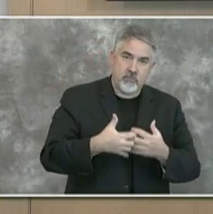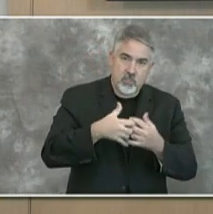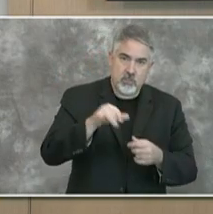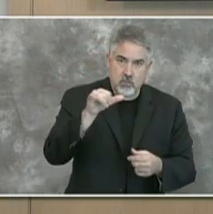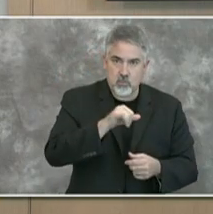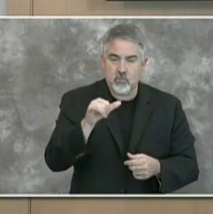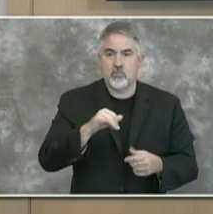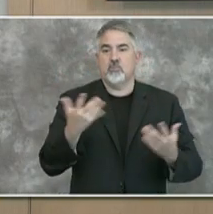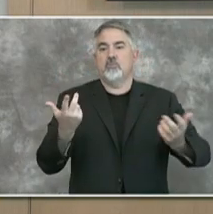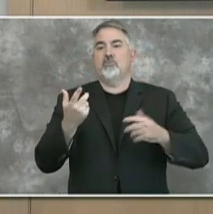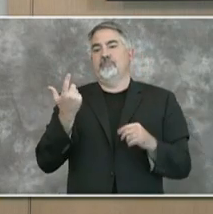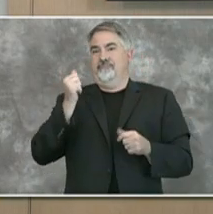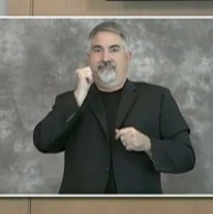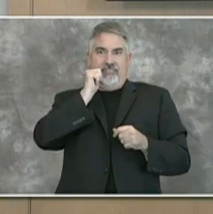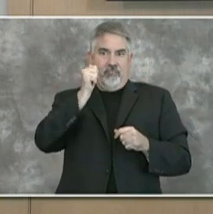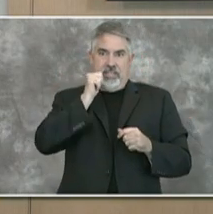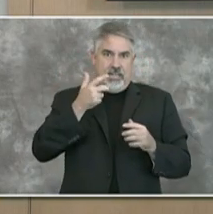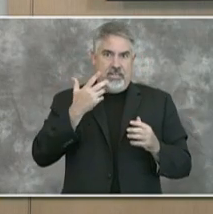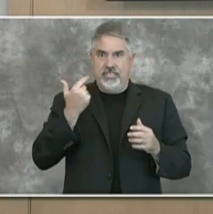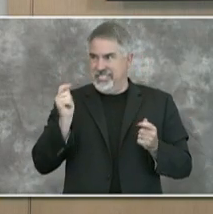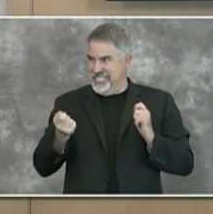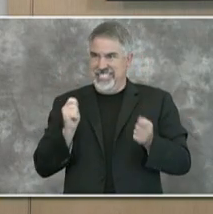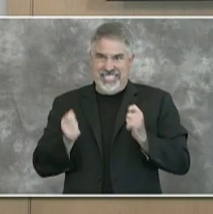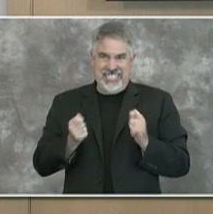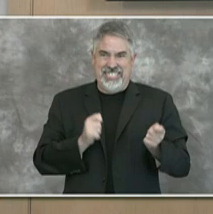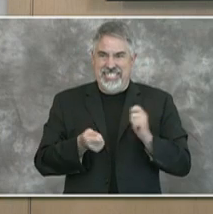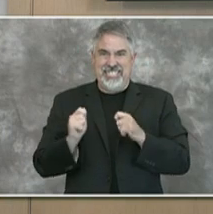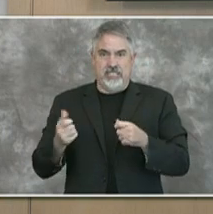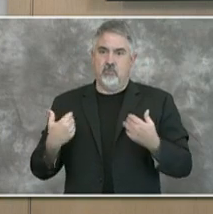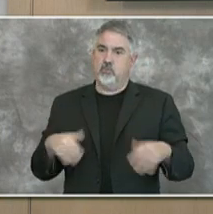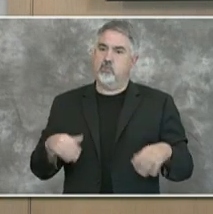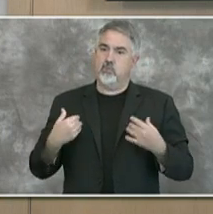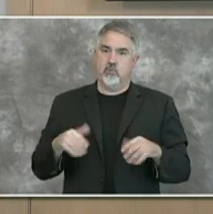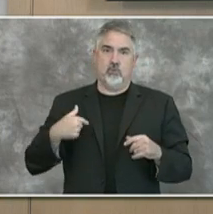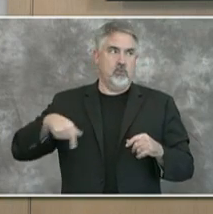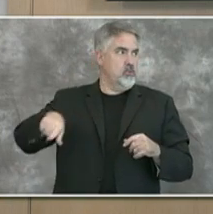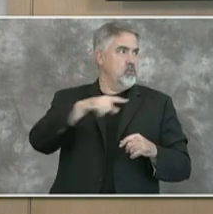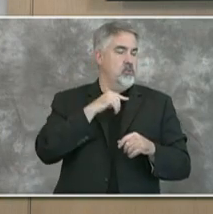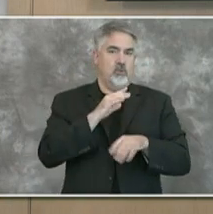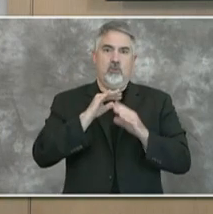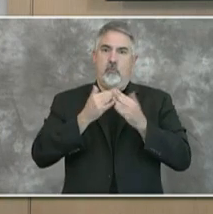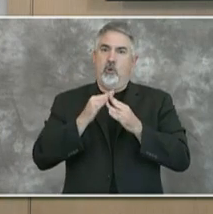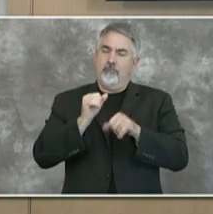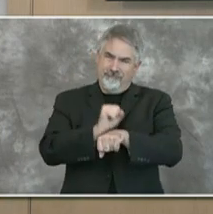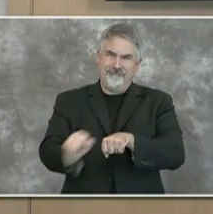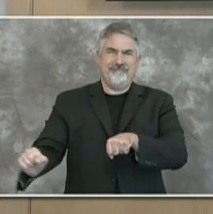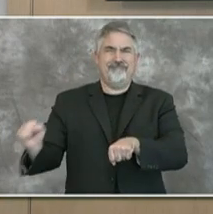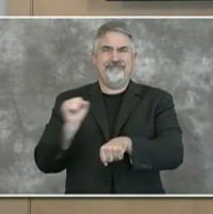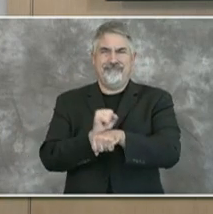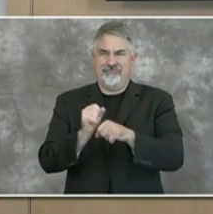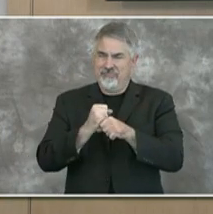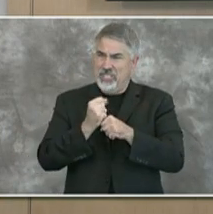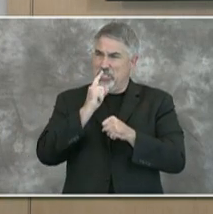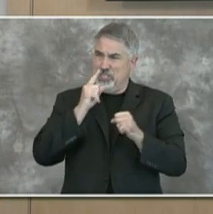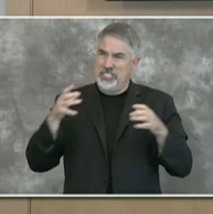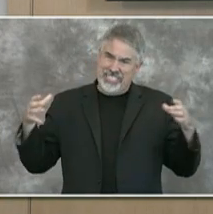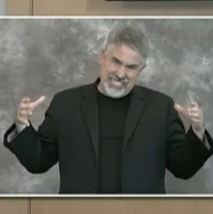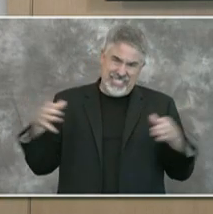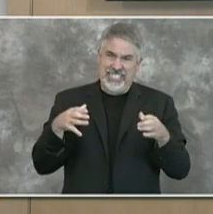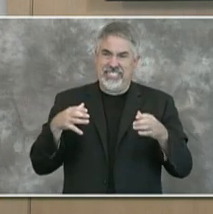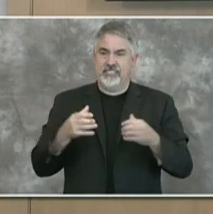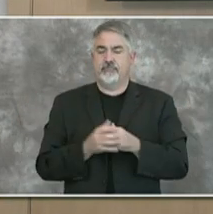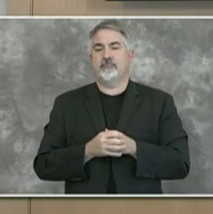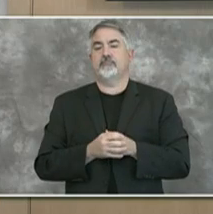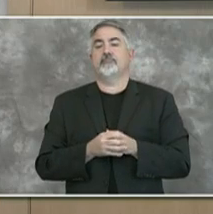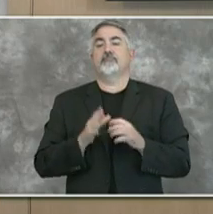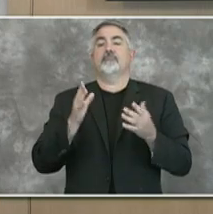incredibly inspiring and give us great hope that a community is coming together to confront this challenge. But we know, despite all of that, that